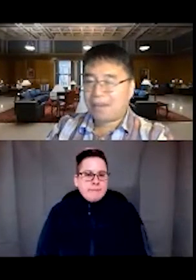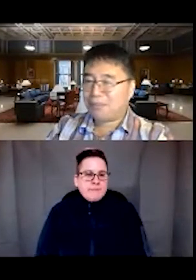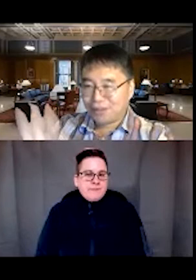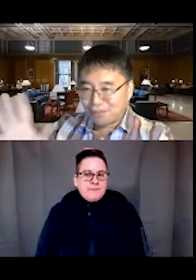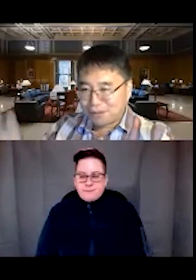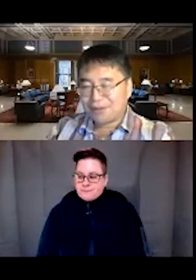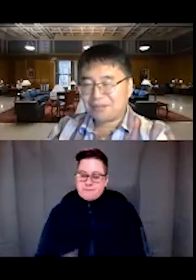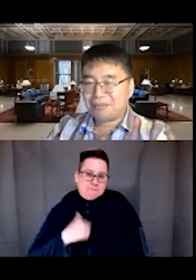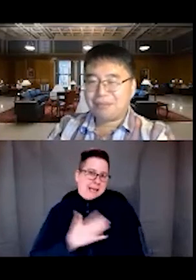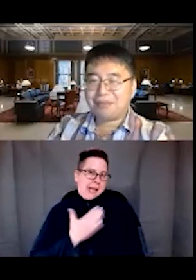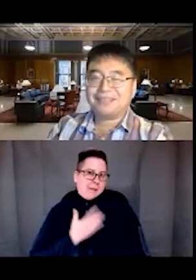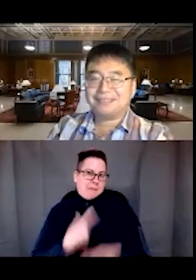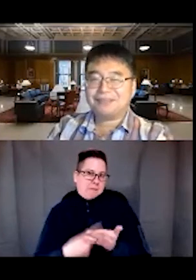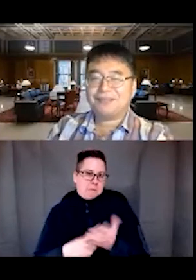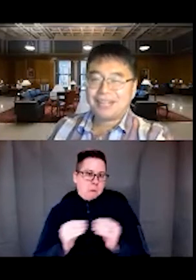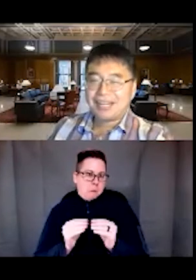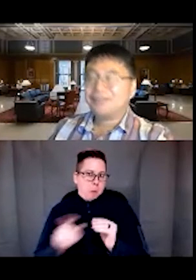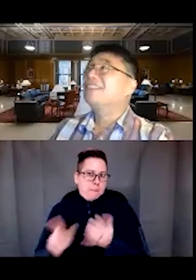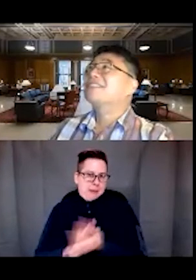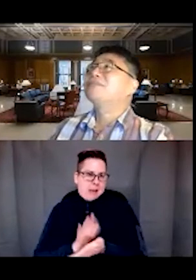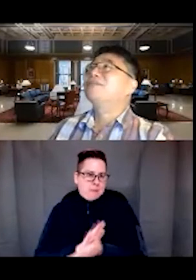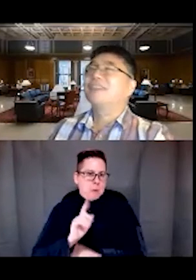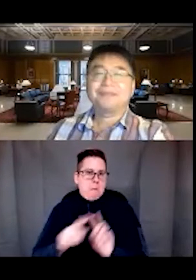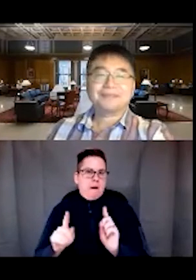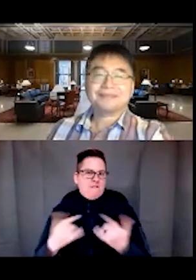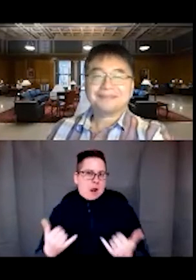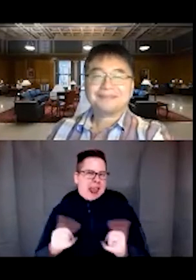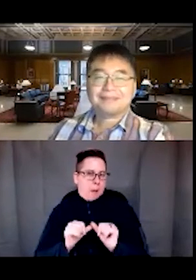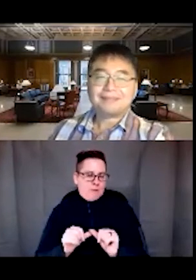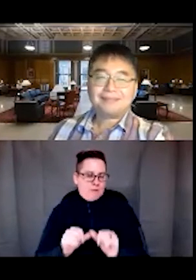I'm happy to talk more about this paper, but for now, let's move on.